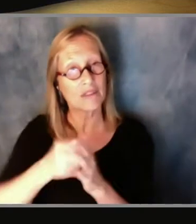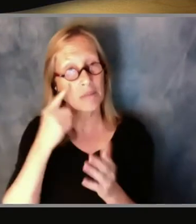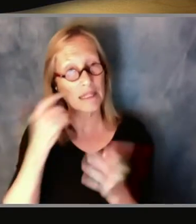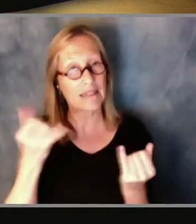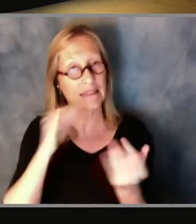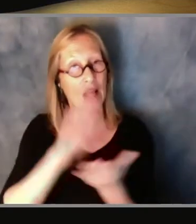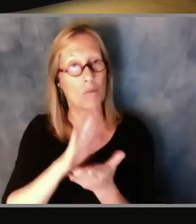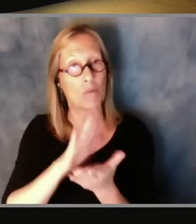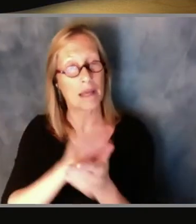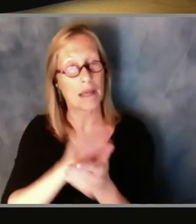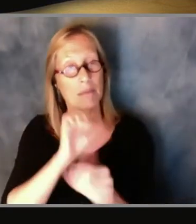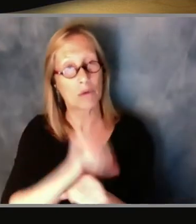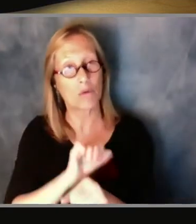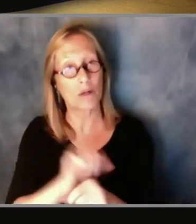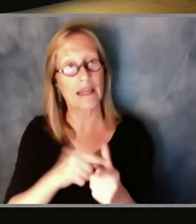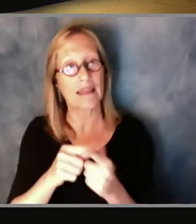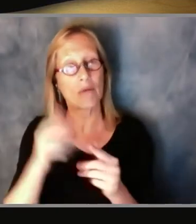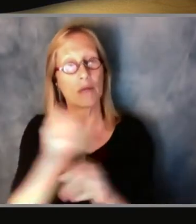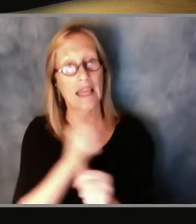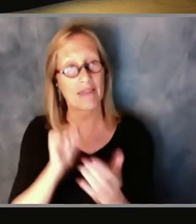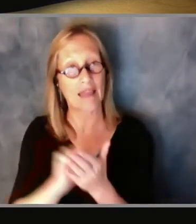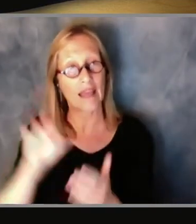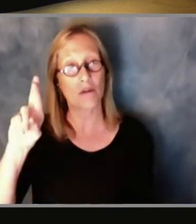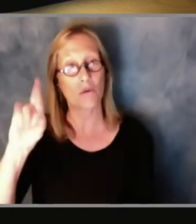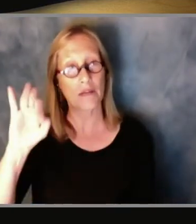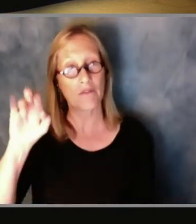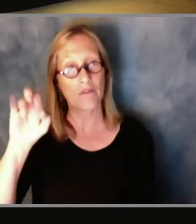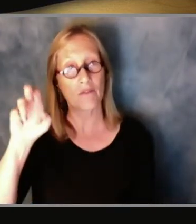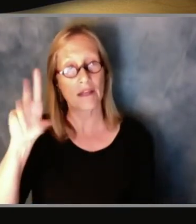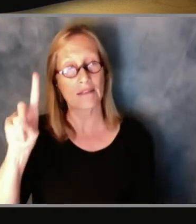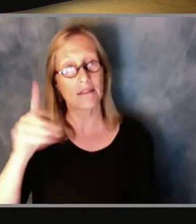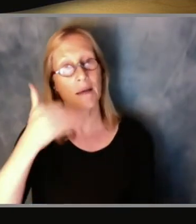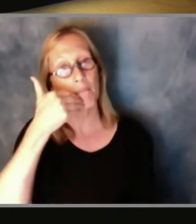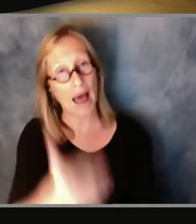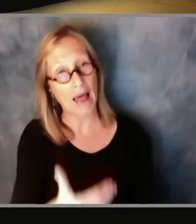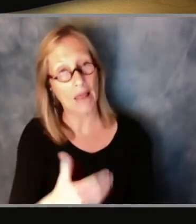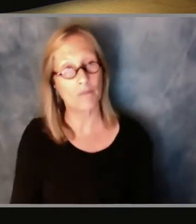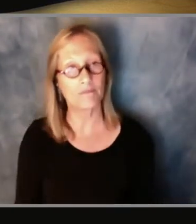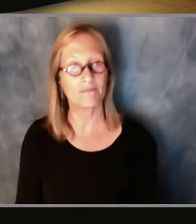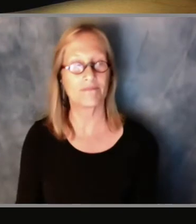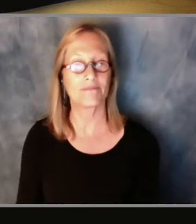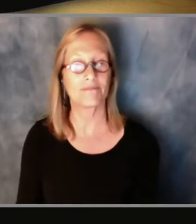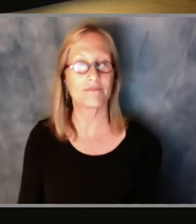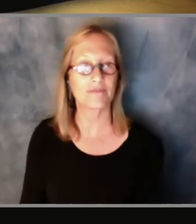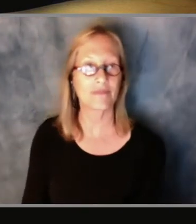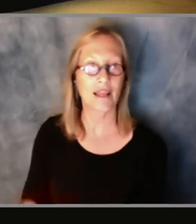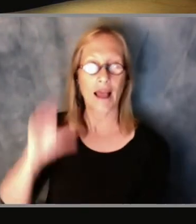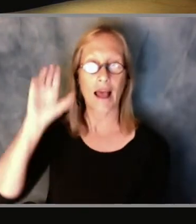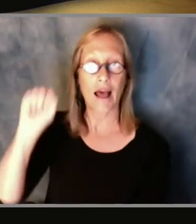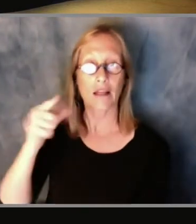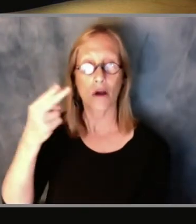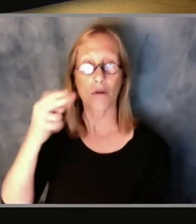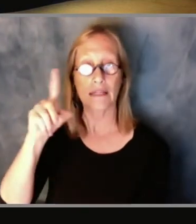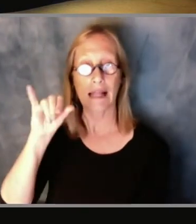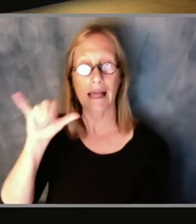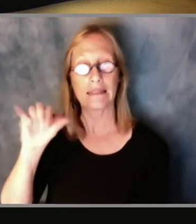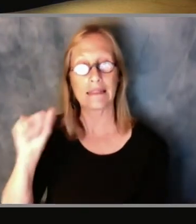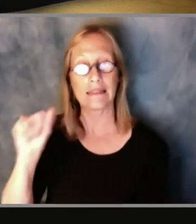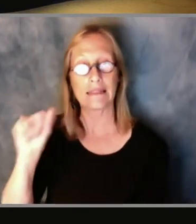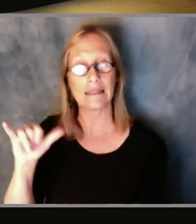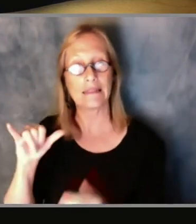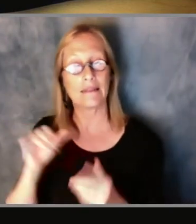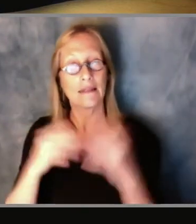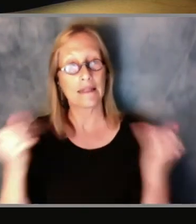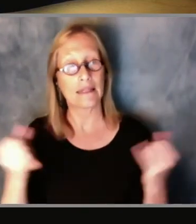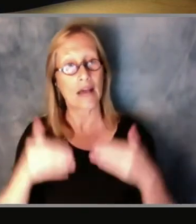we can get that refund. Mahalo. Aloha, this is Alohilani. Next is Kiani